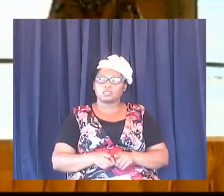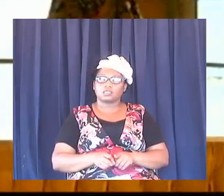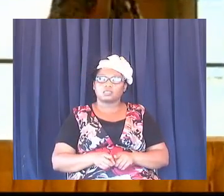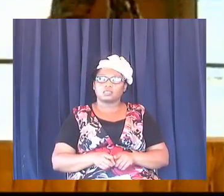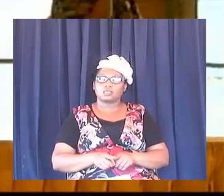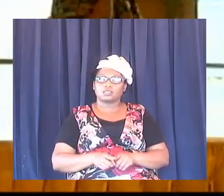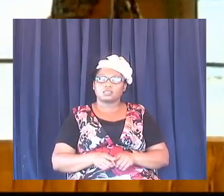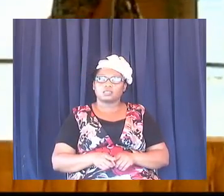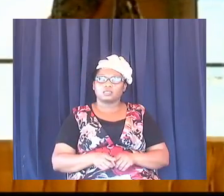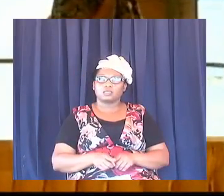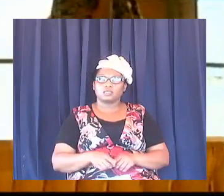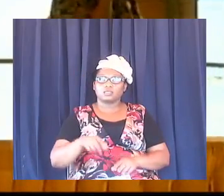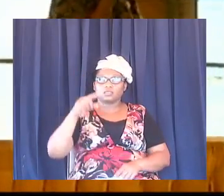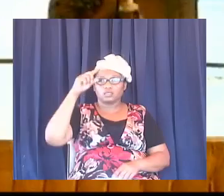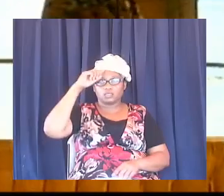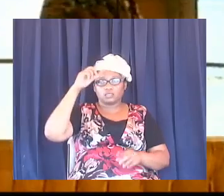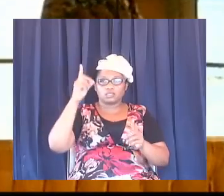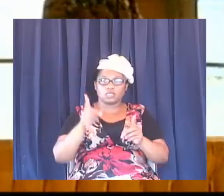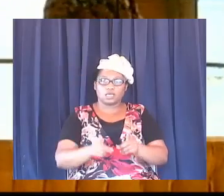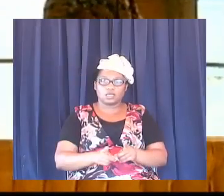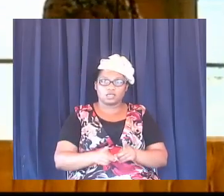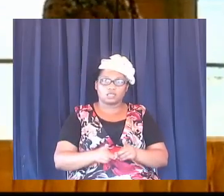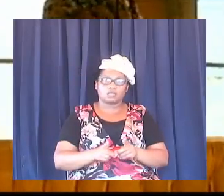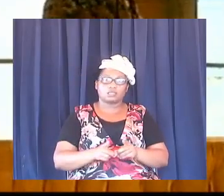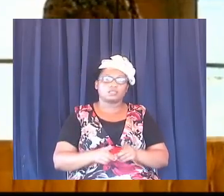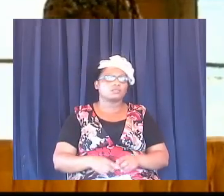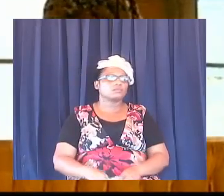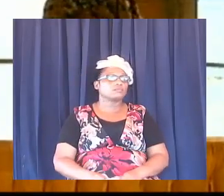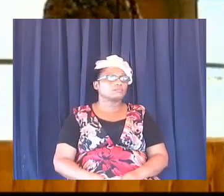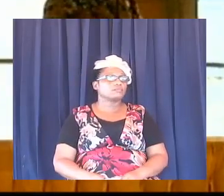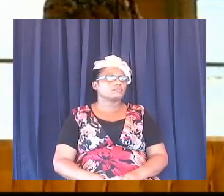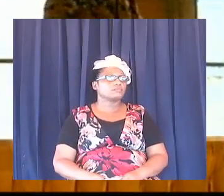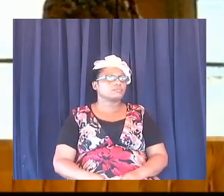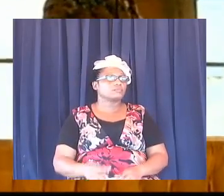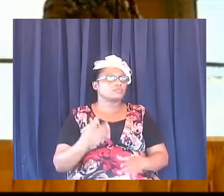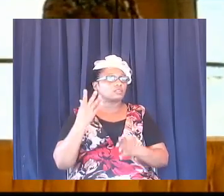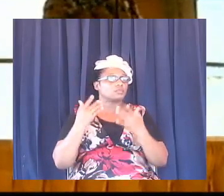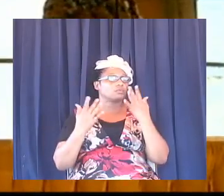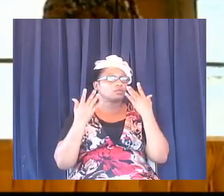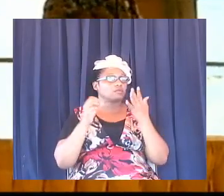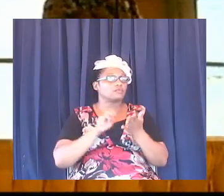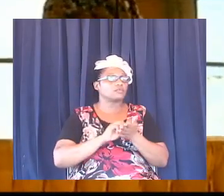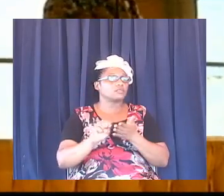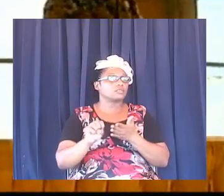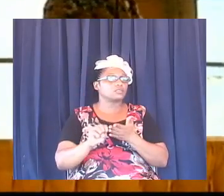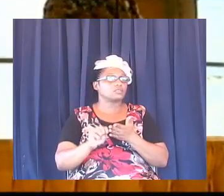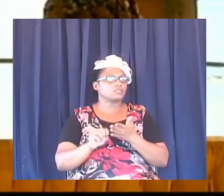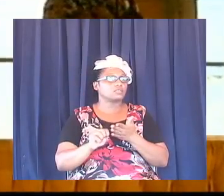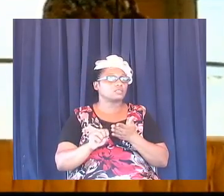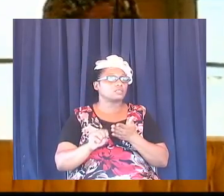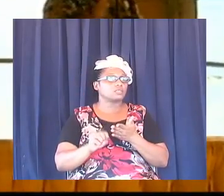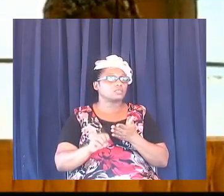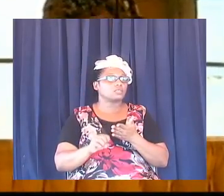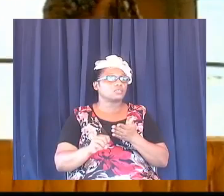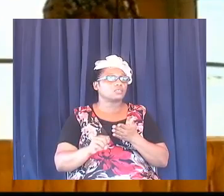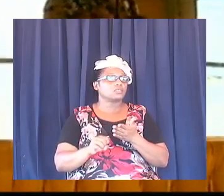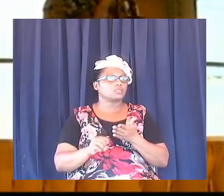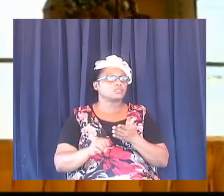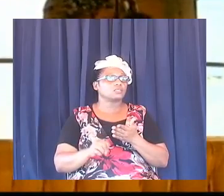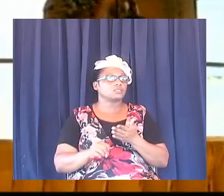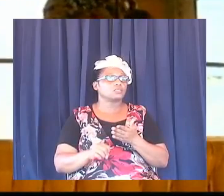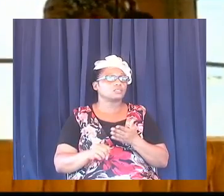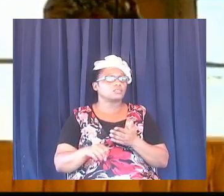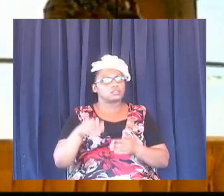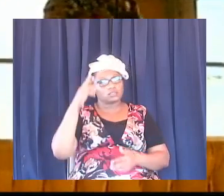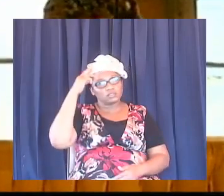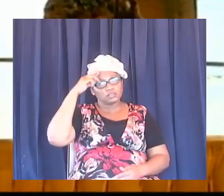ask, as many of our saints, we're going to take, not today, because I want to give you an advance notice, but we really